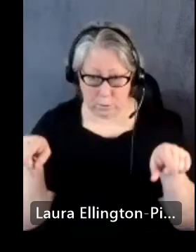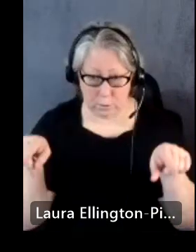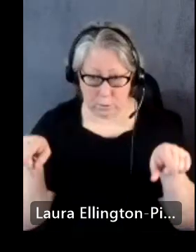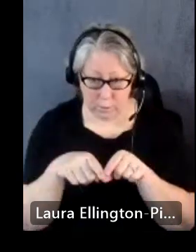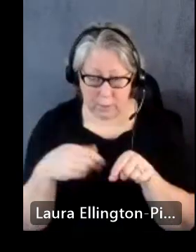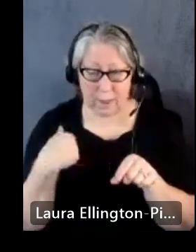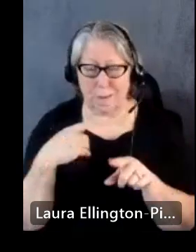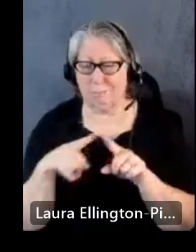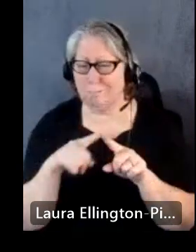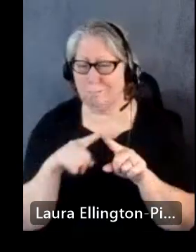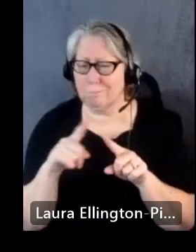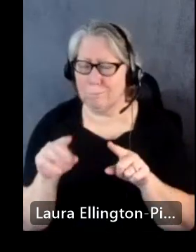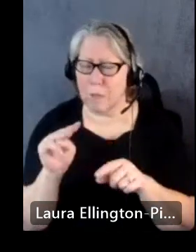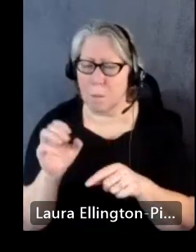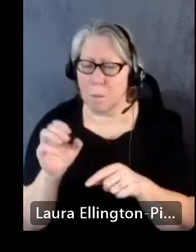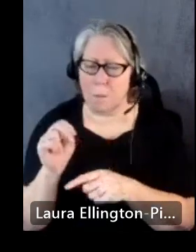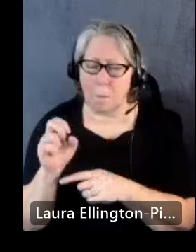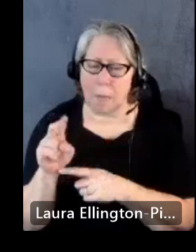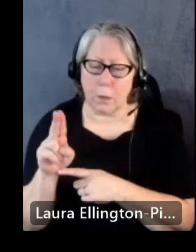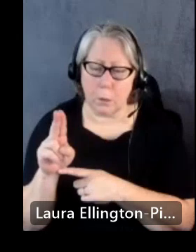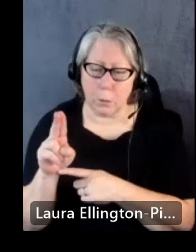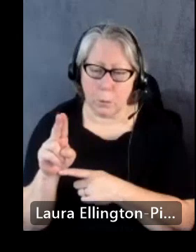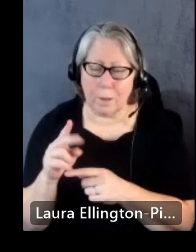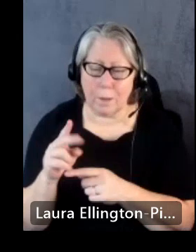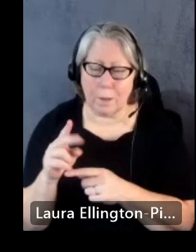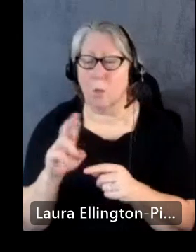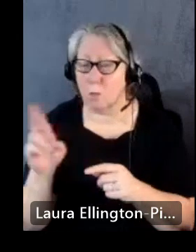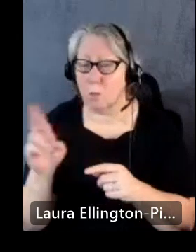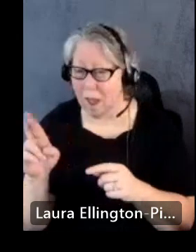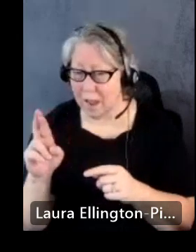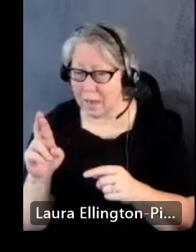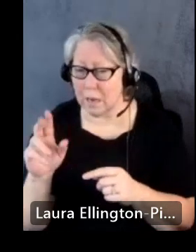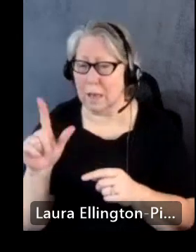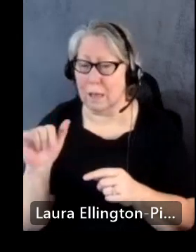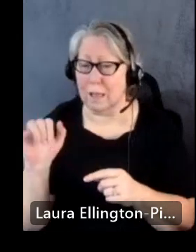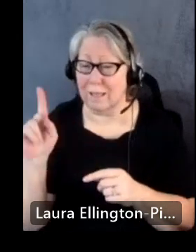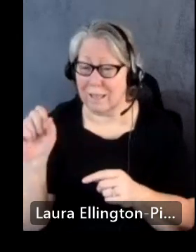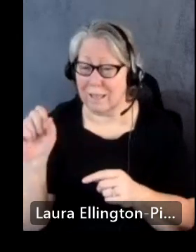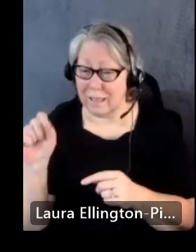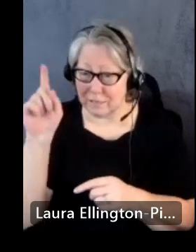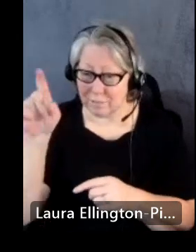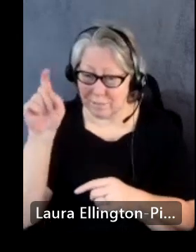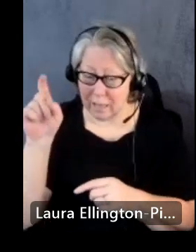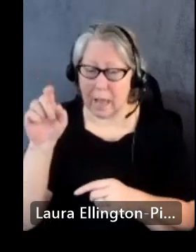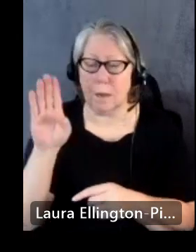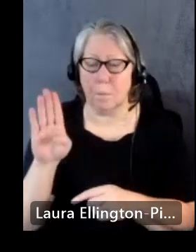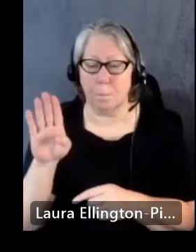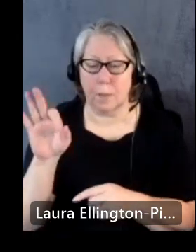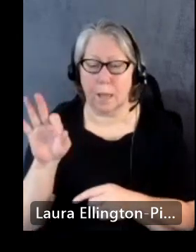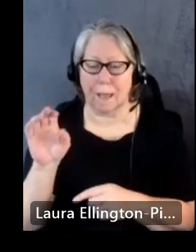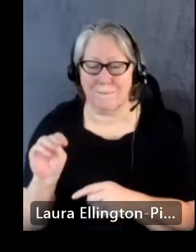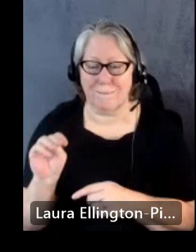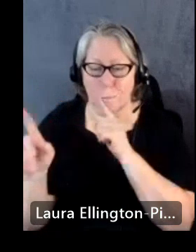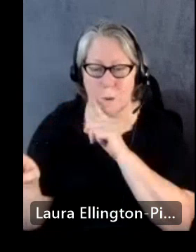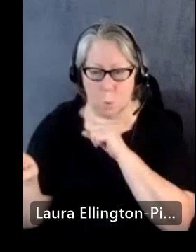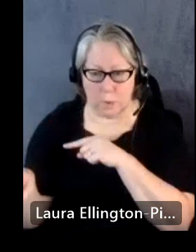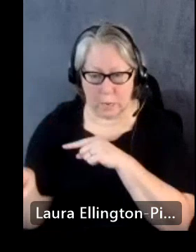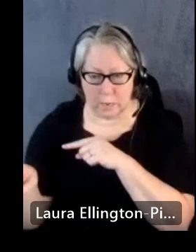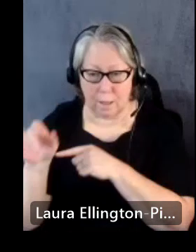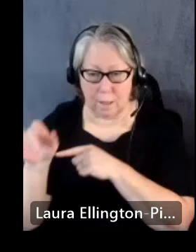over on the far right, there's one called links. And if you go under links, there's BFM reporting. So this is where you go to find all your